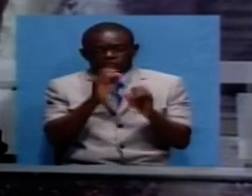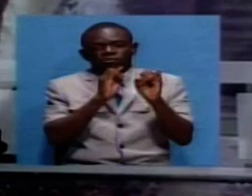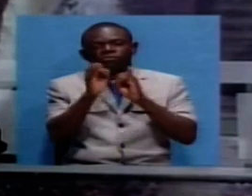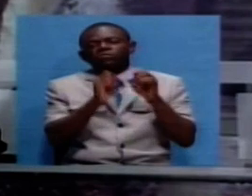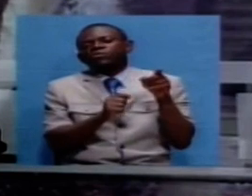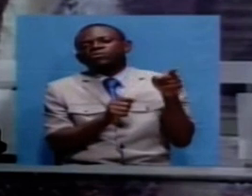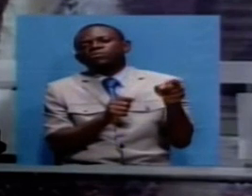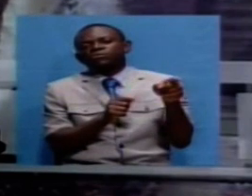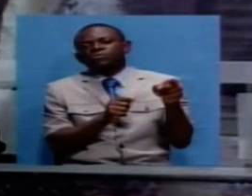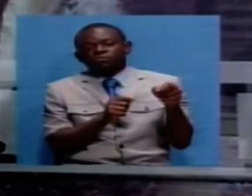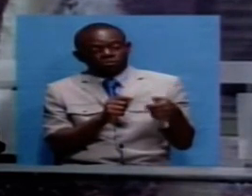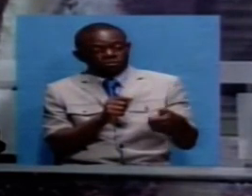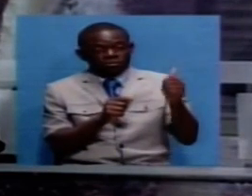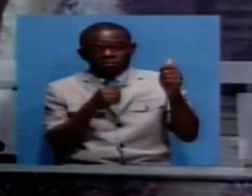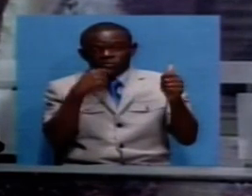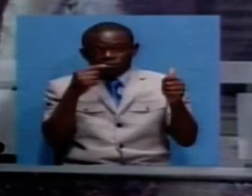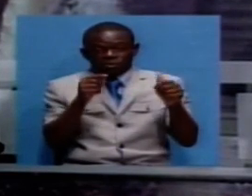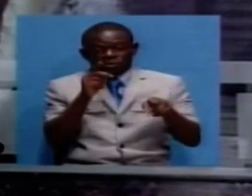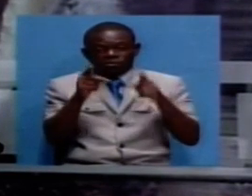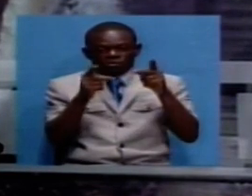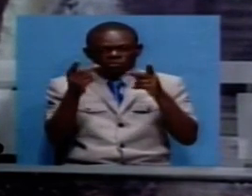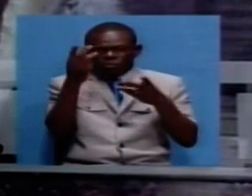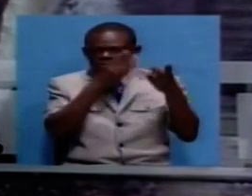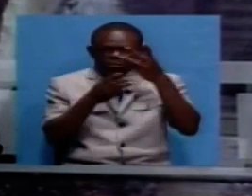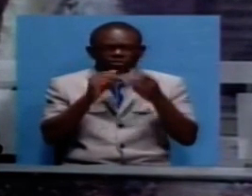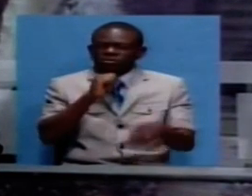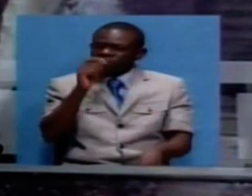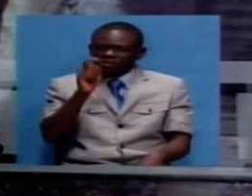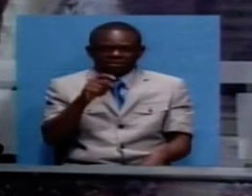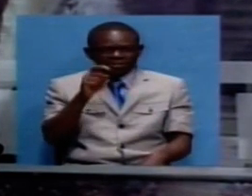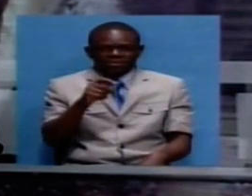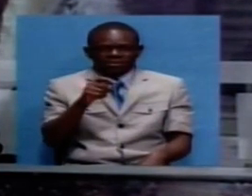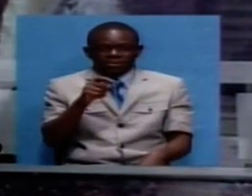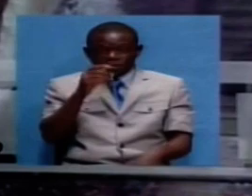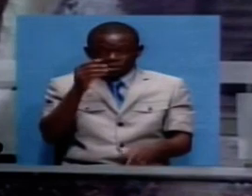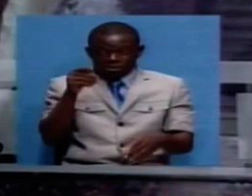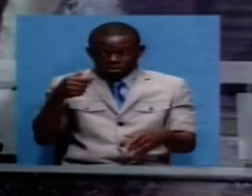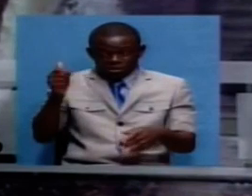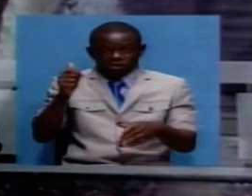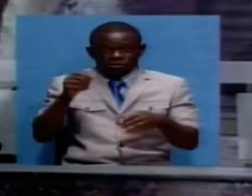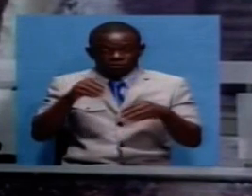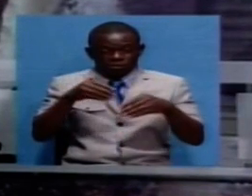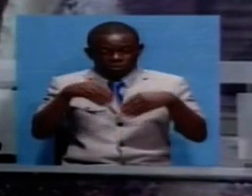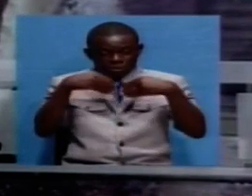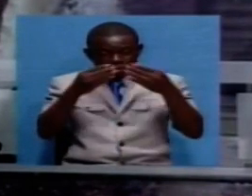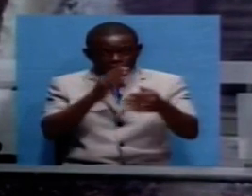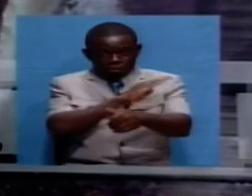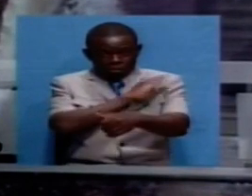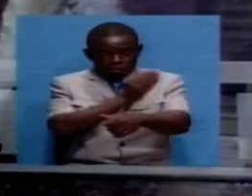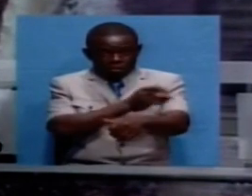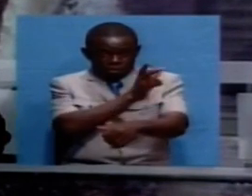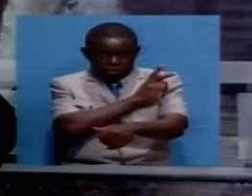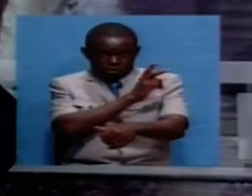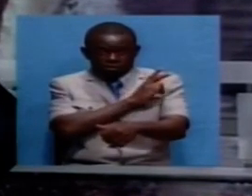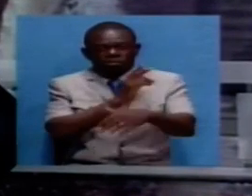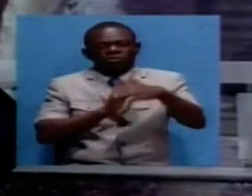for anxiety because the situation can only last for a period of a maximum 90 days, depending on the approval of the National